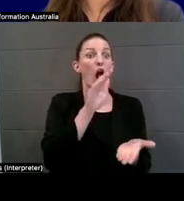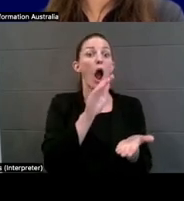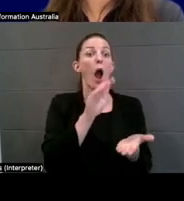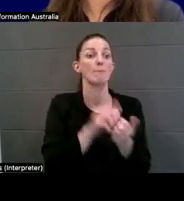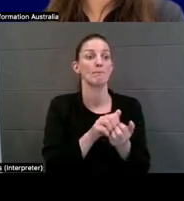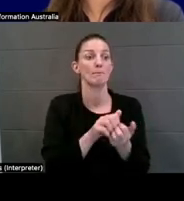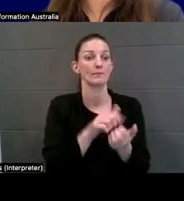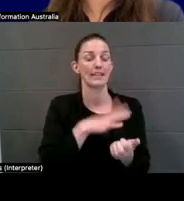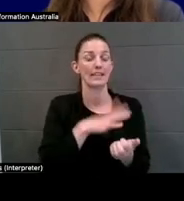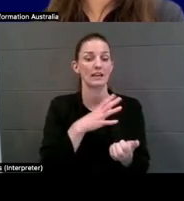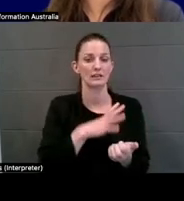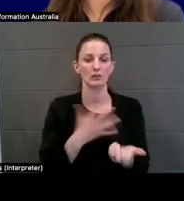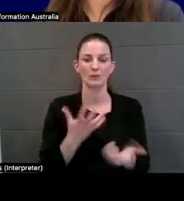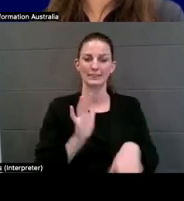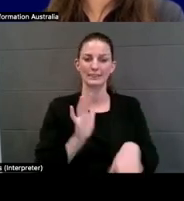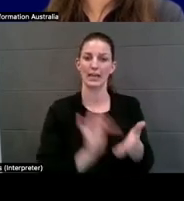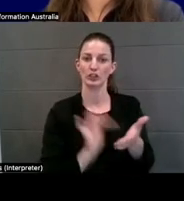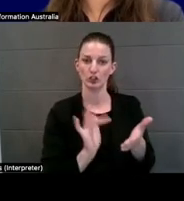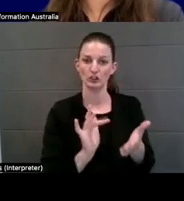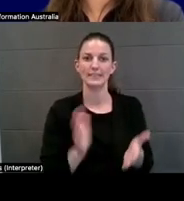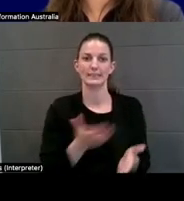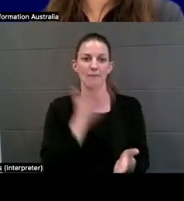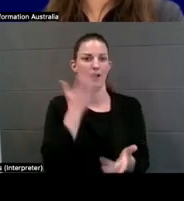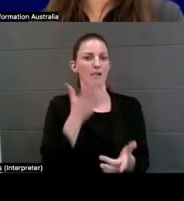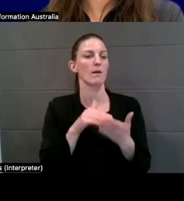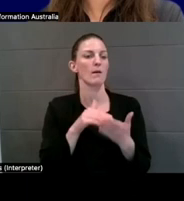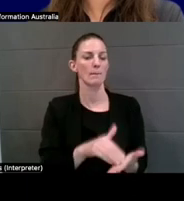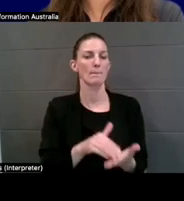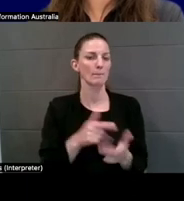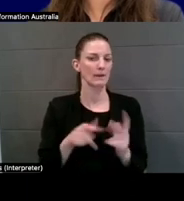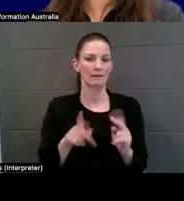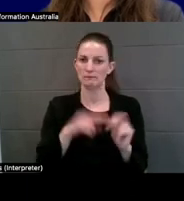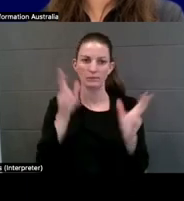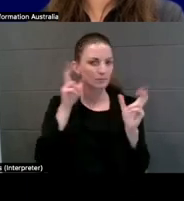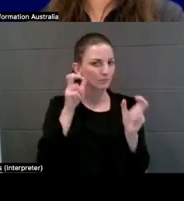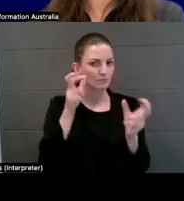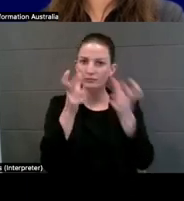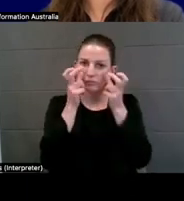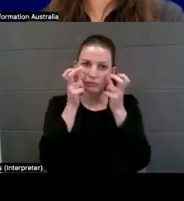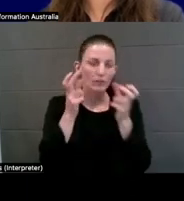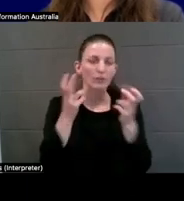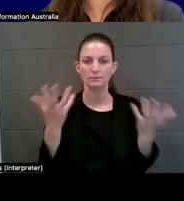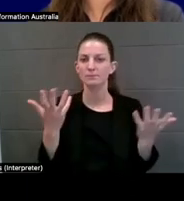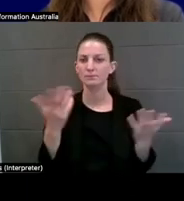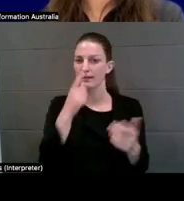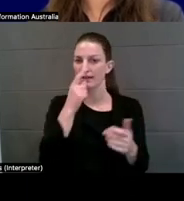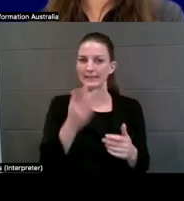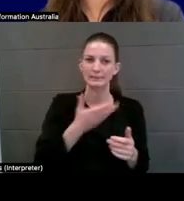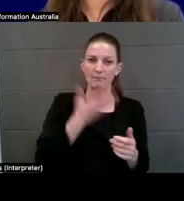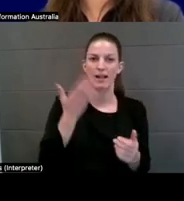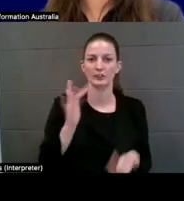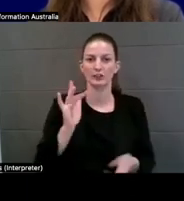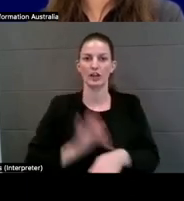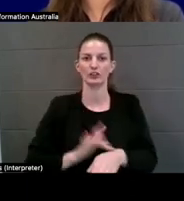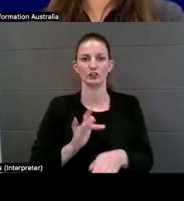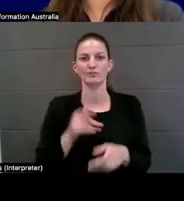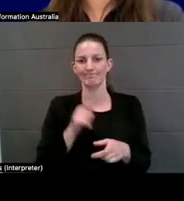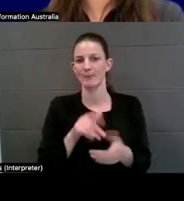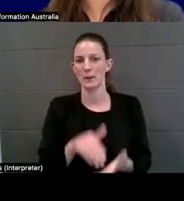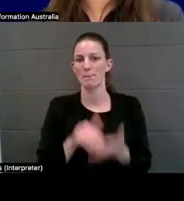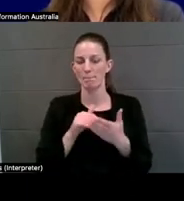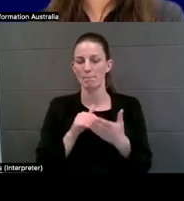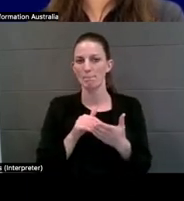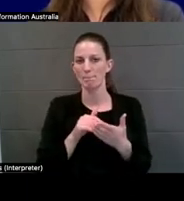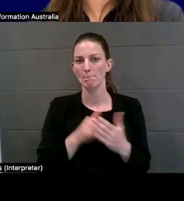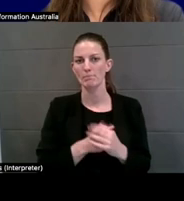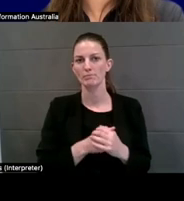And use touch and smell, particularly in this case, if they don't have any access to vision or hearing. I'd be looking at